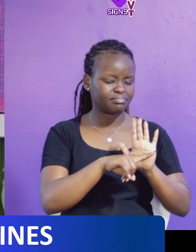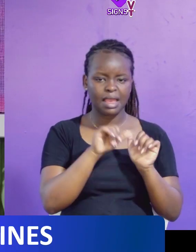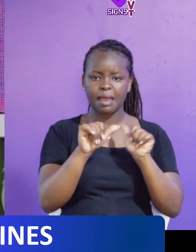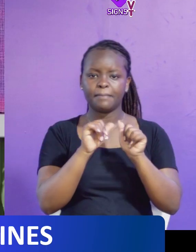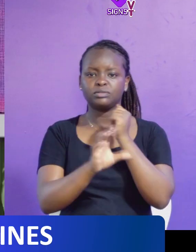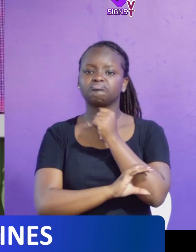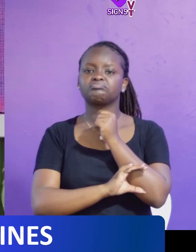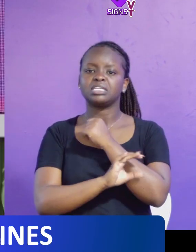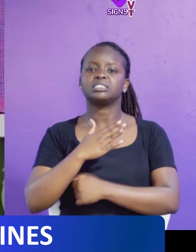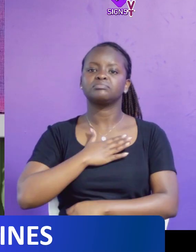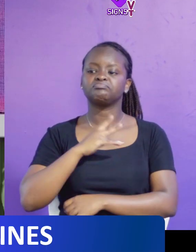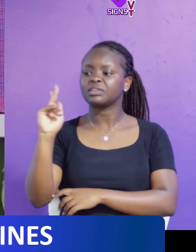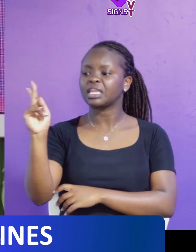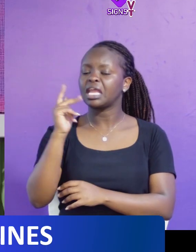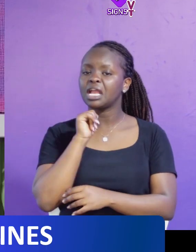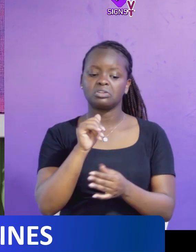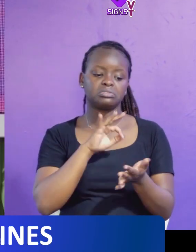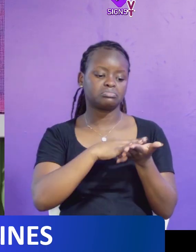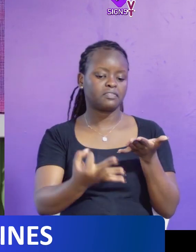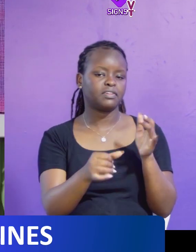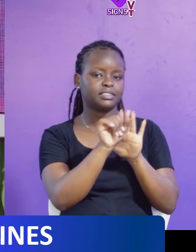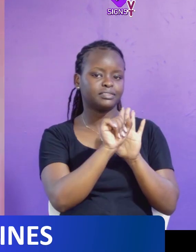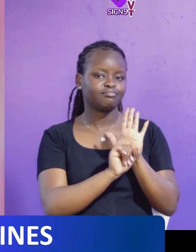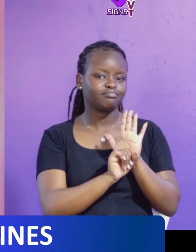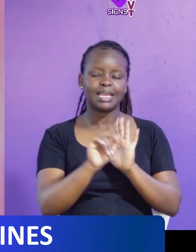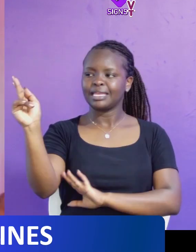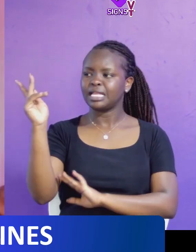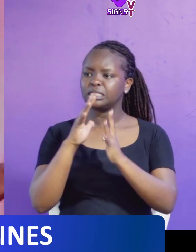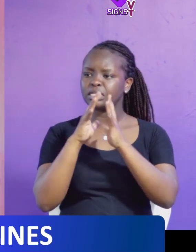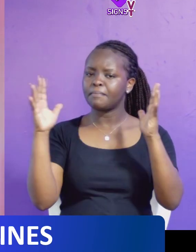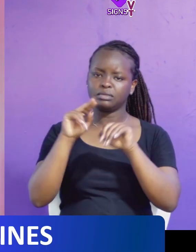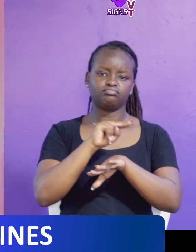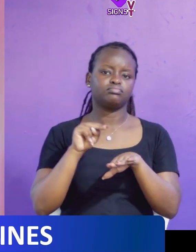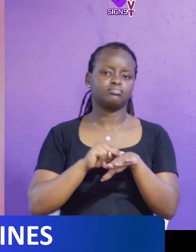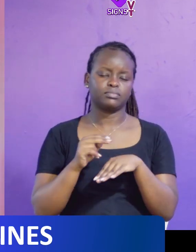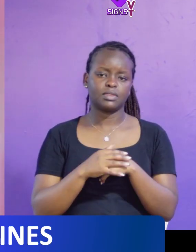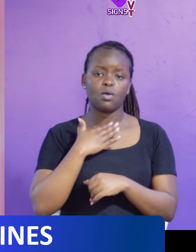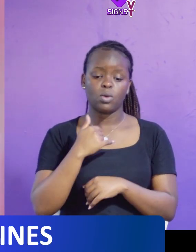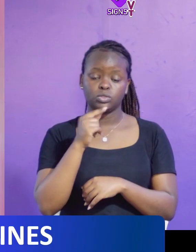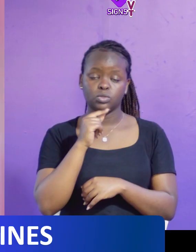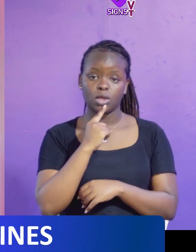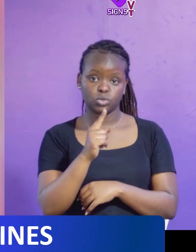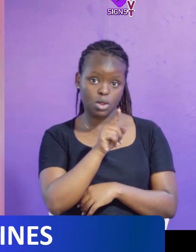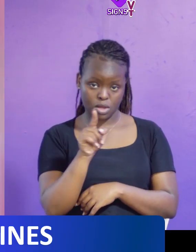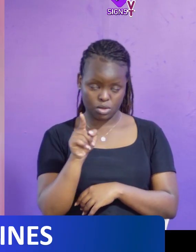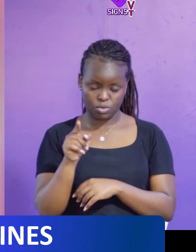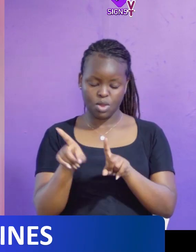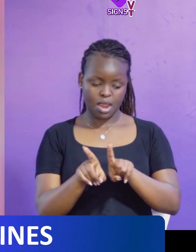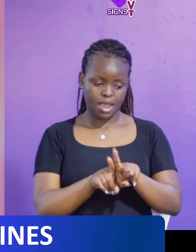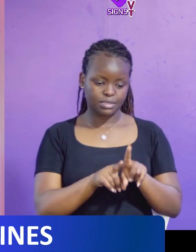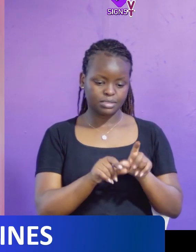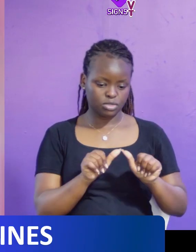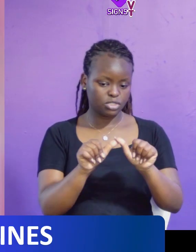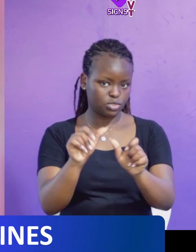Kenya is not a failed state. Kenya is a great nation. I just want to assure you that as we move this journey, we